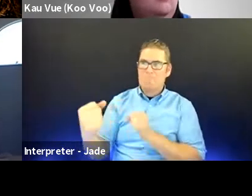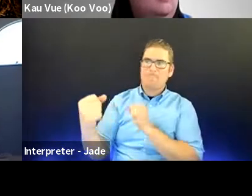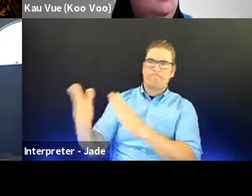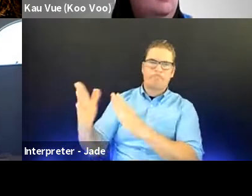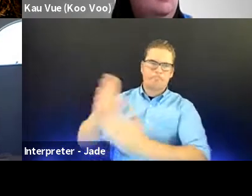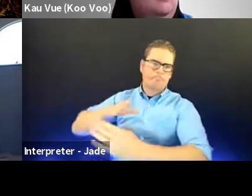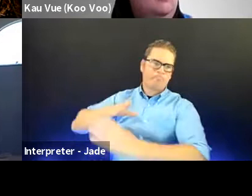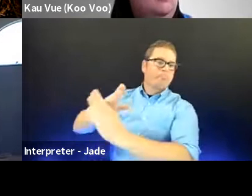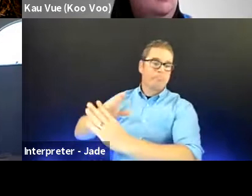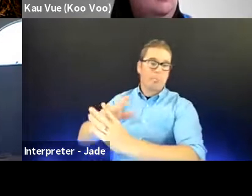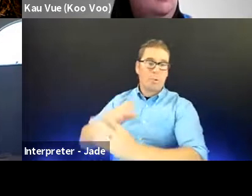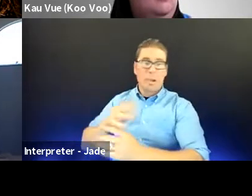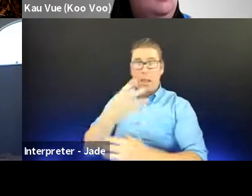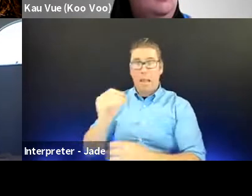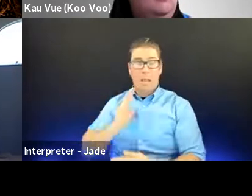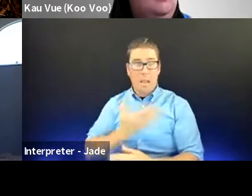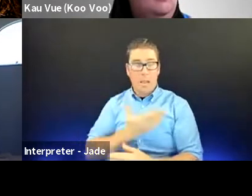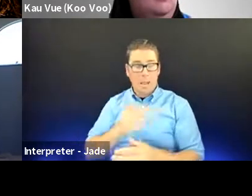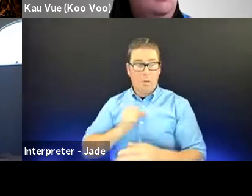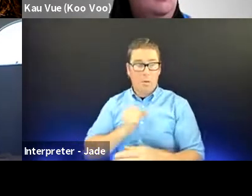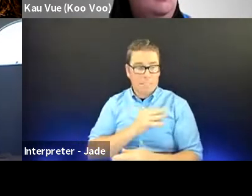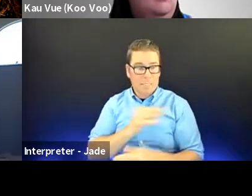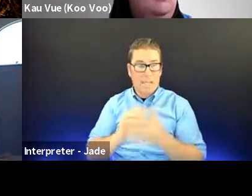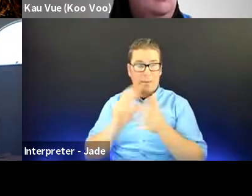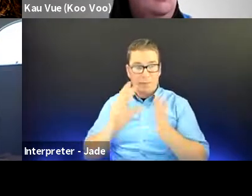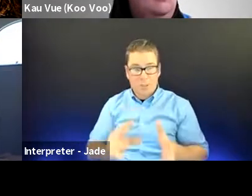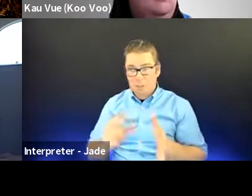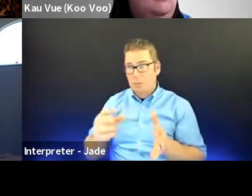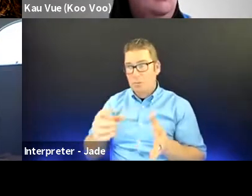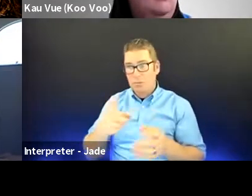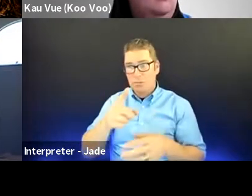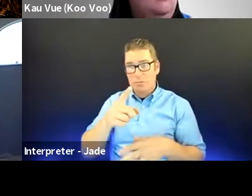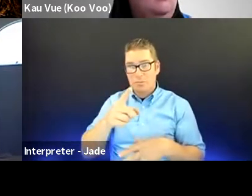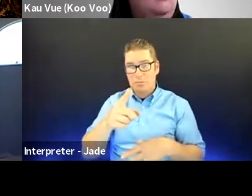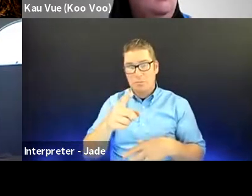way that we can. And for students, I believe it's finding a place